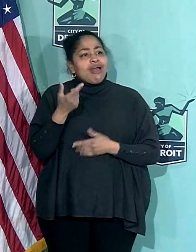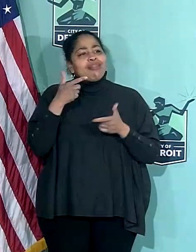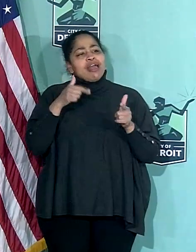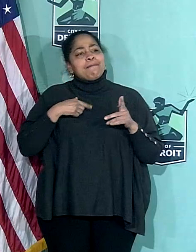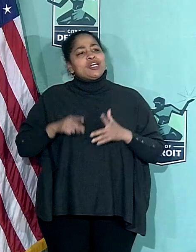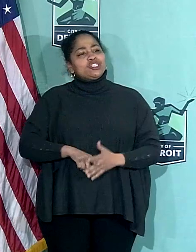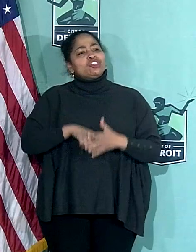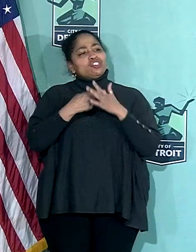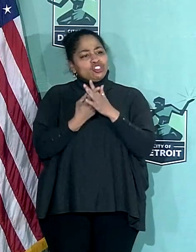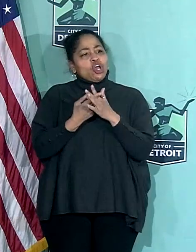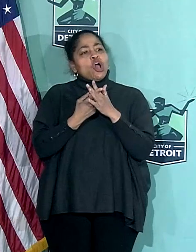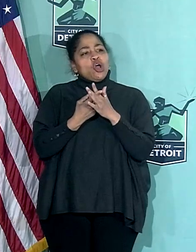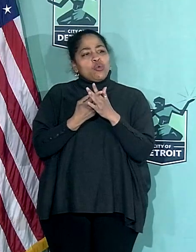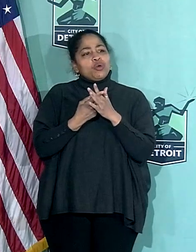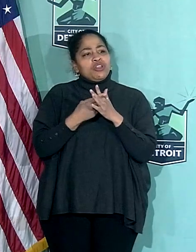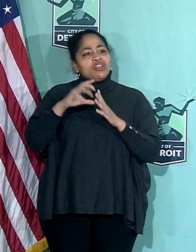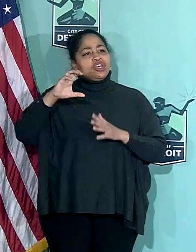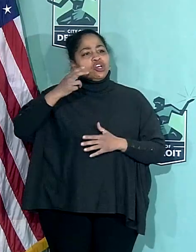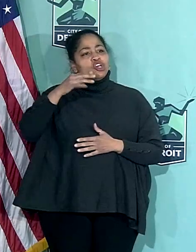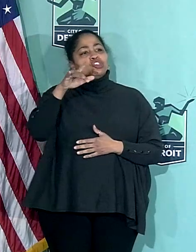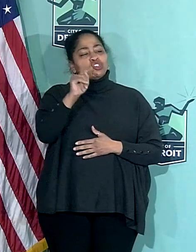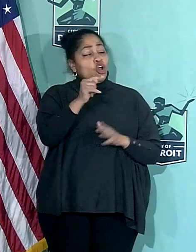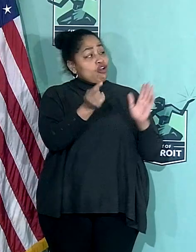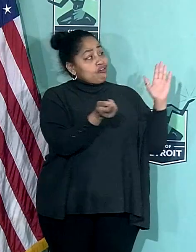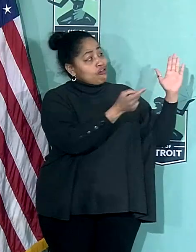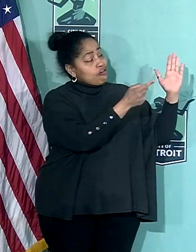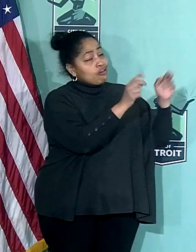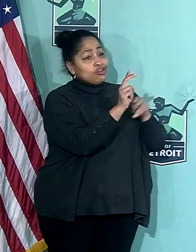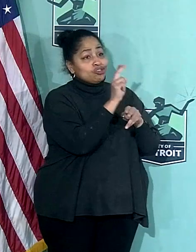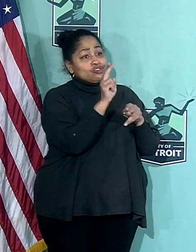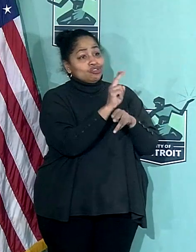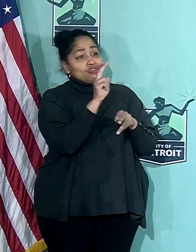start with the chart that we use